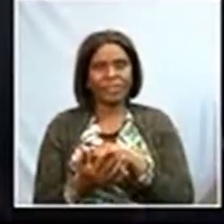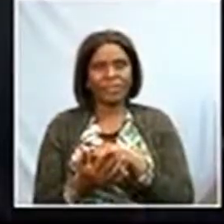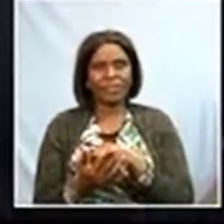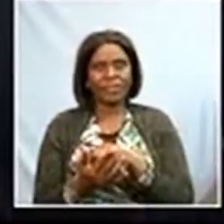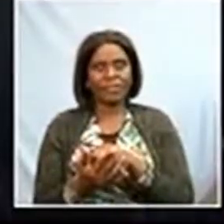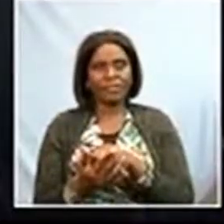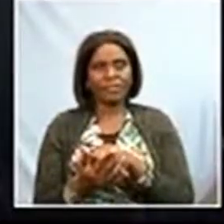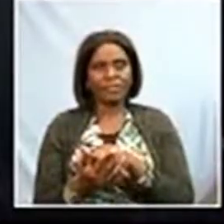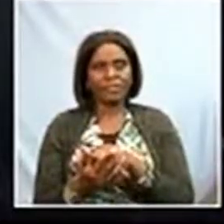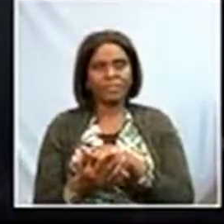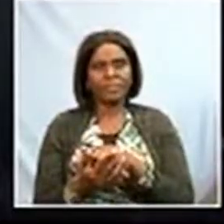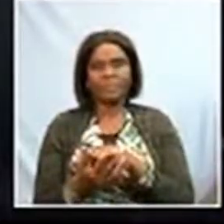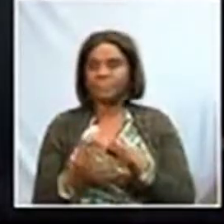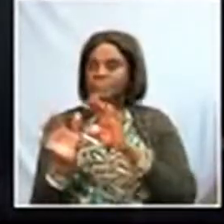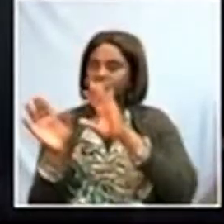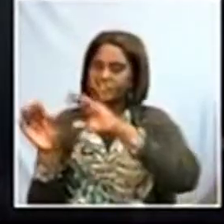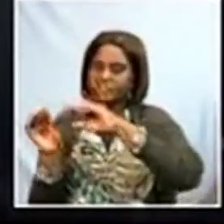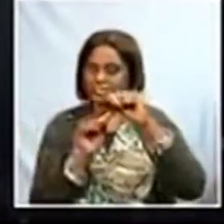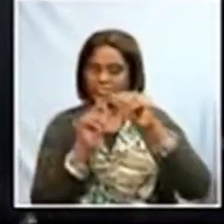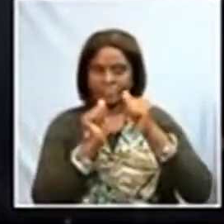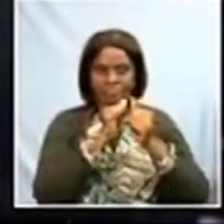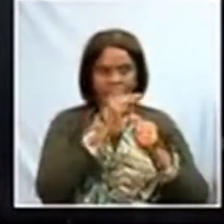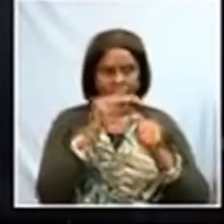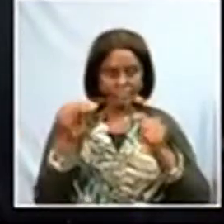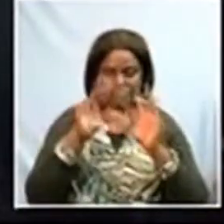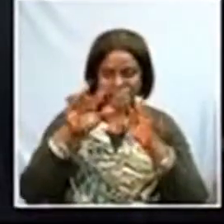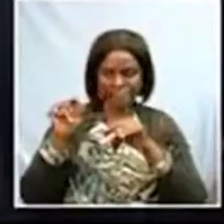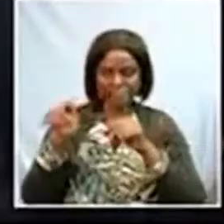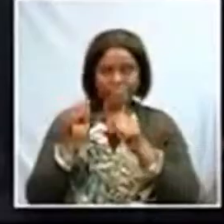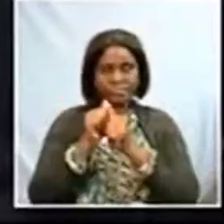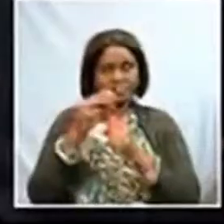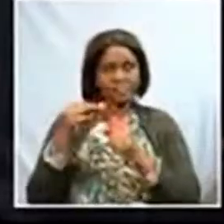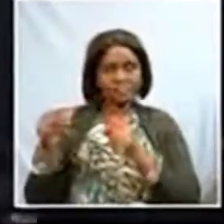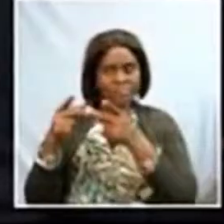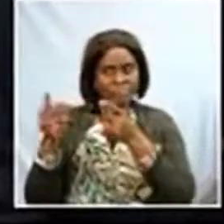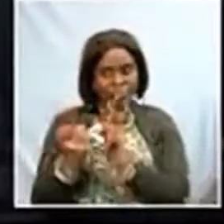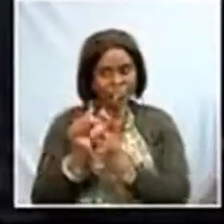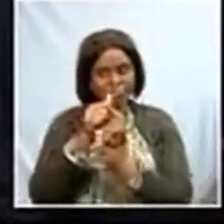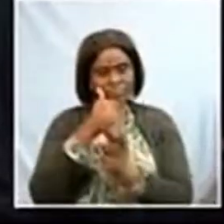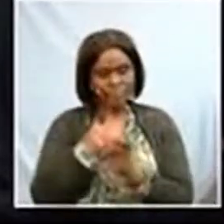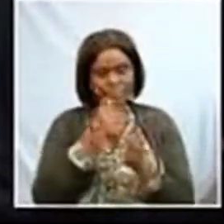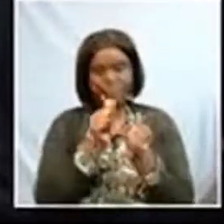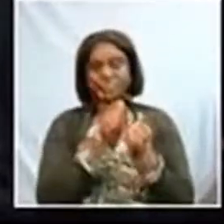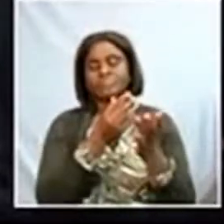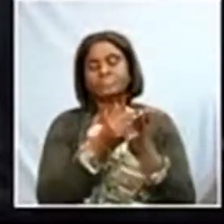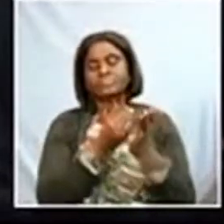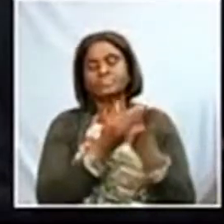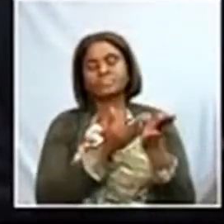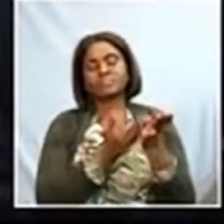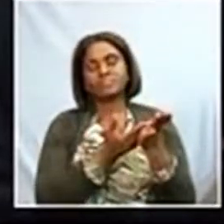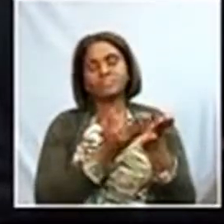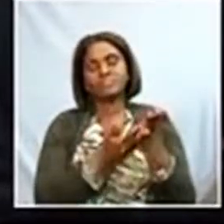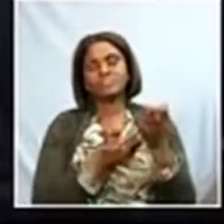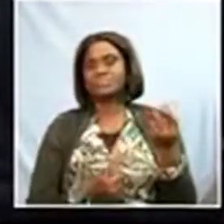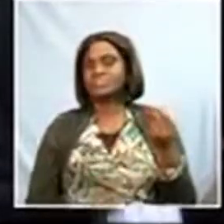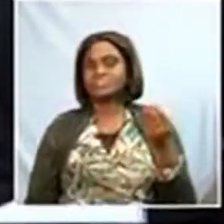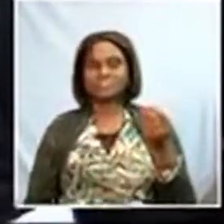he trade off with the materials on site. You come up with this amount of money.